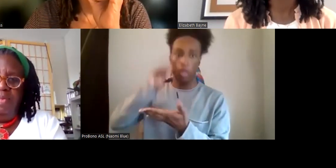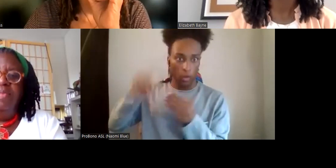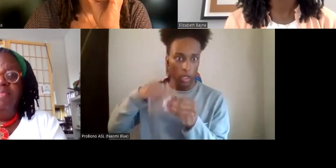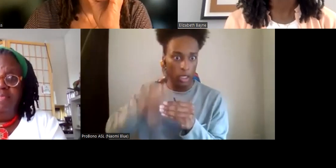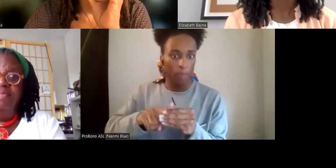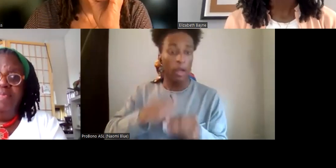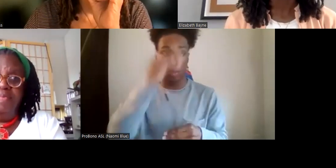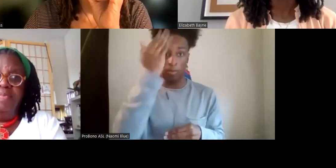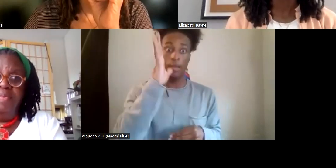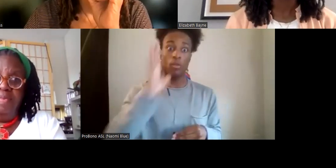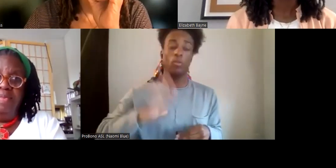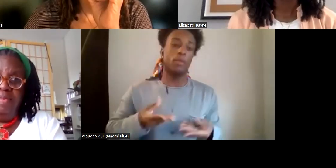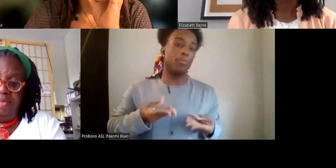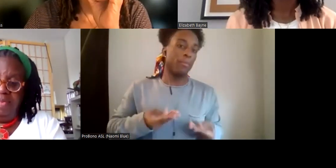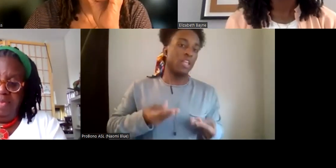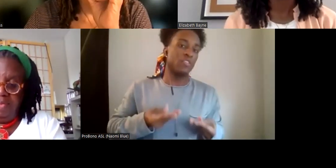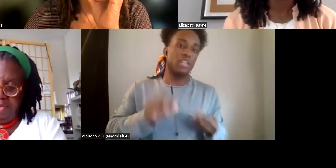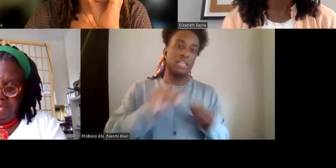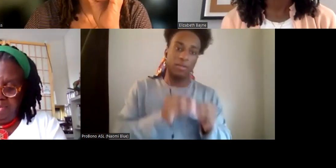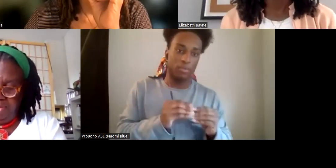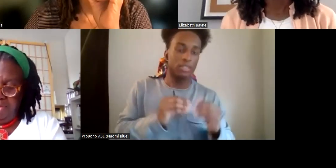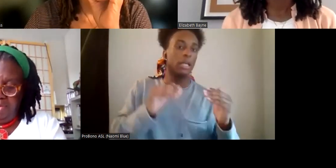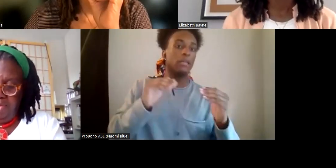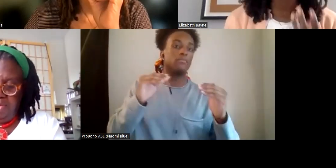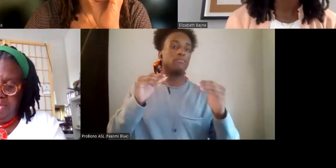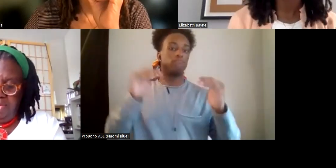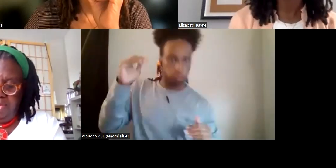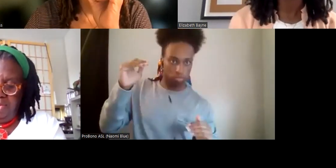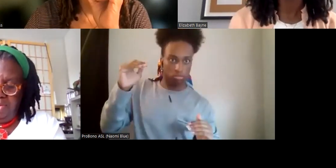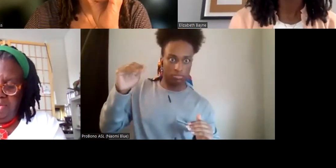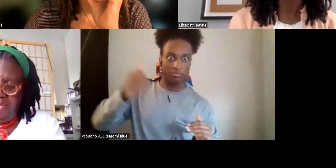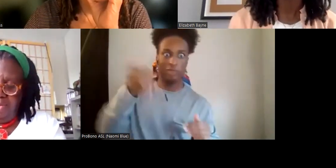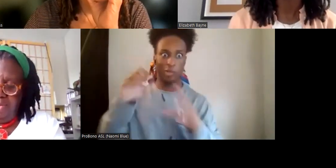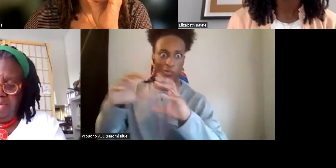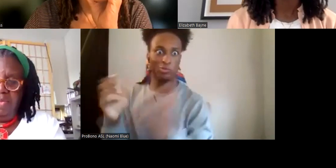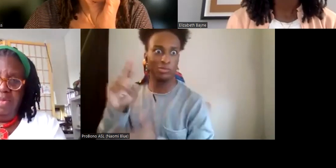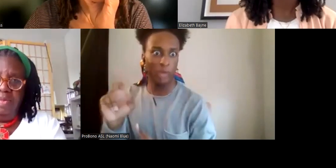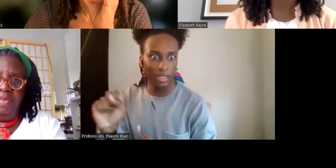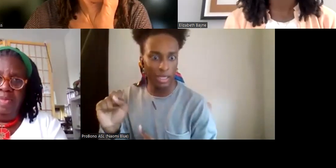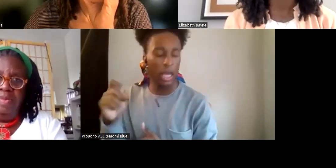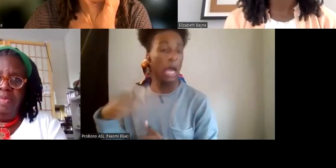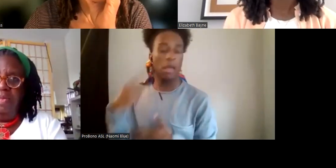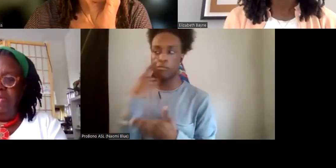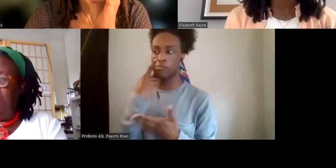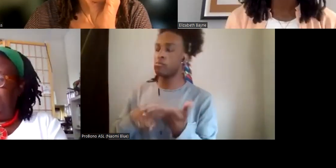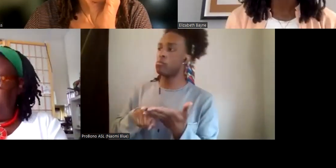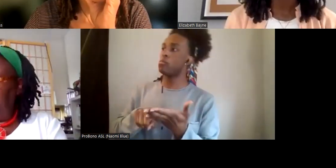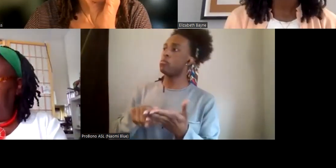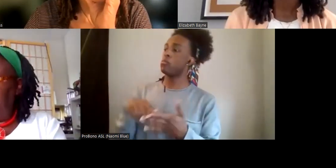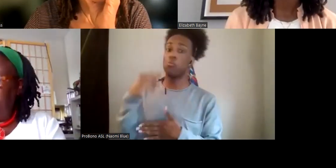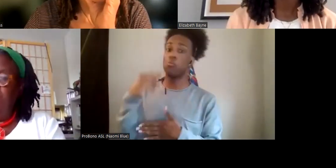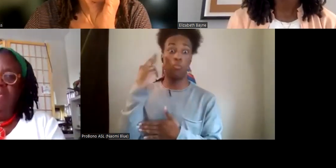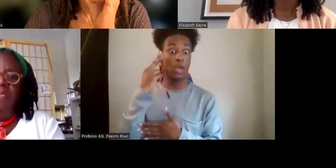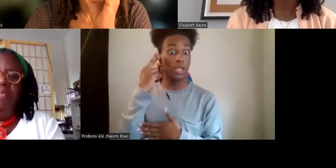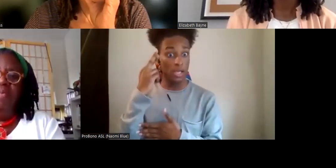breastfeeding rates and other groups in the US. And the reason that it caught my attention is because breastfeeding